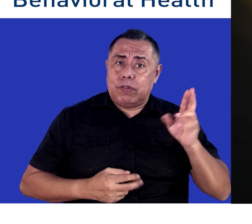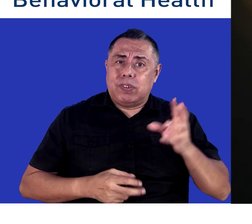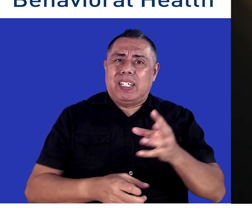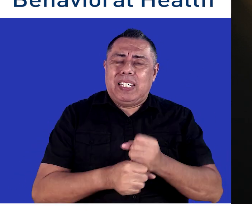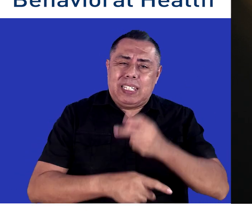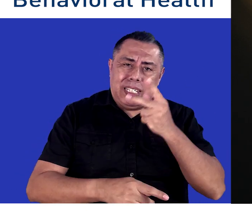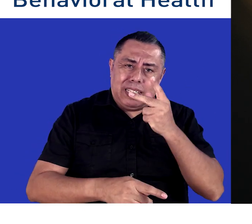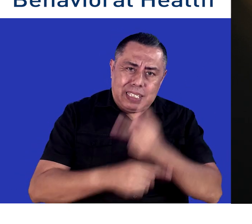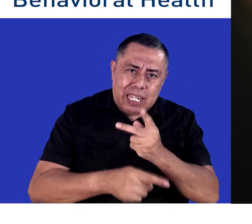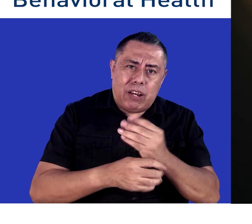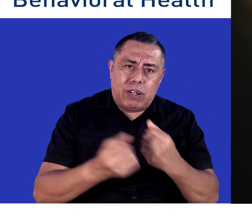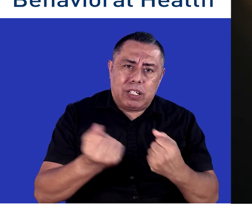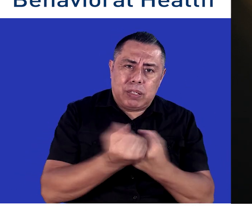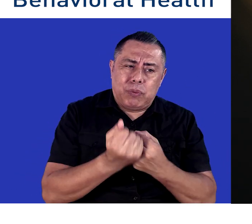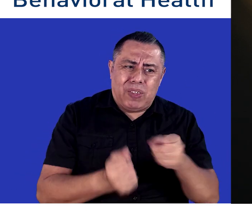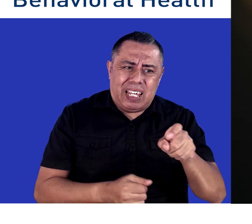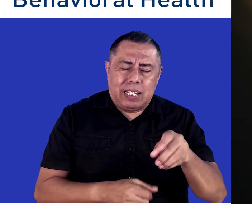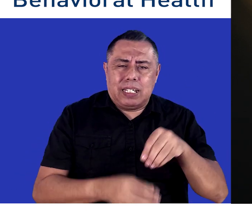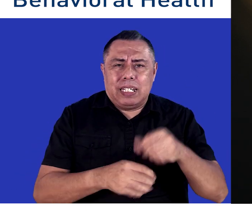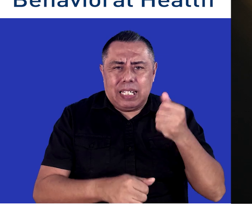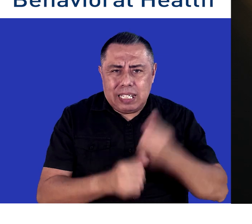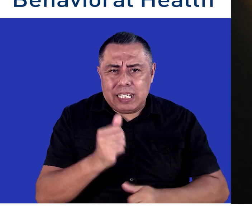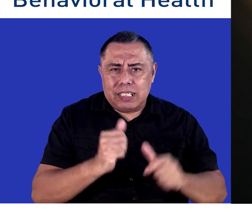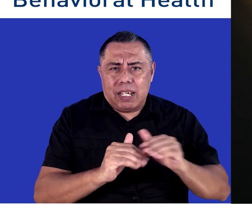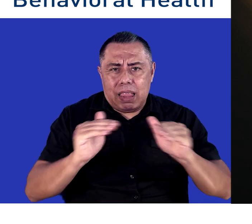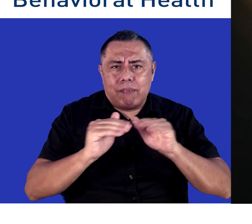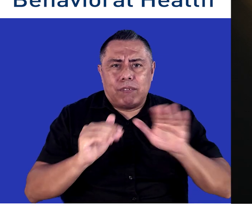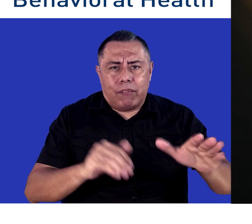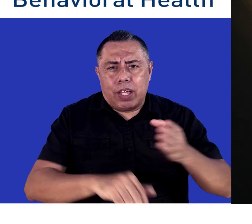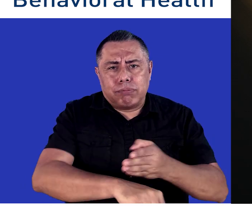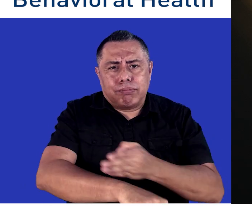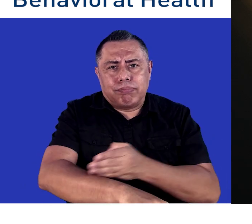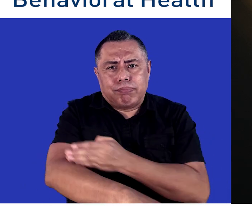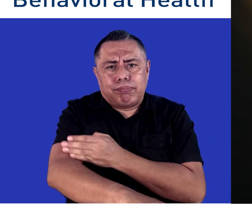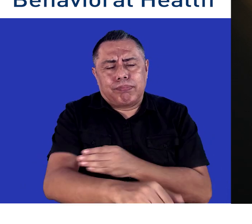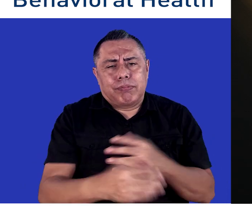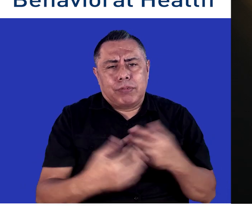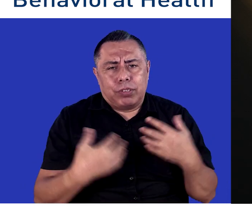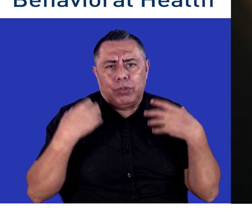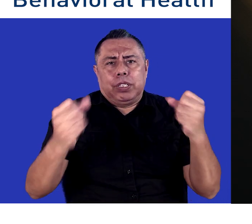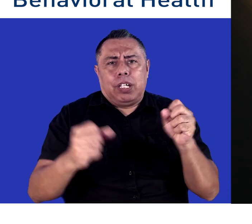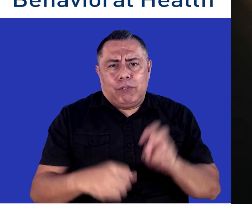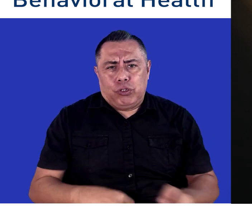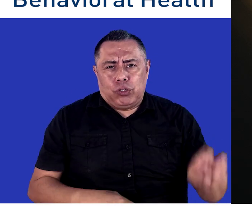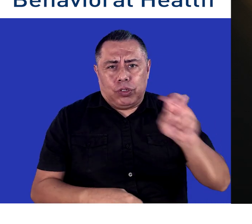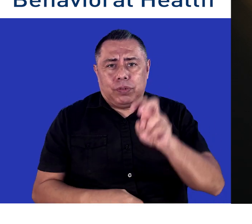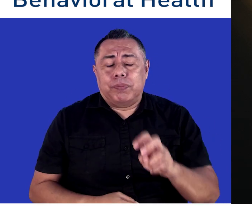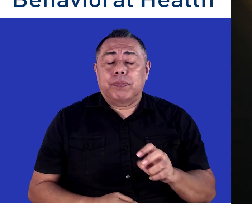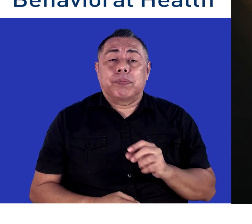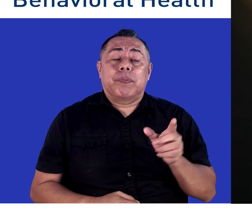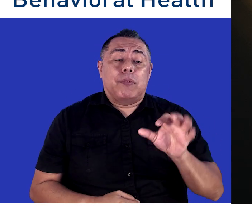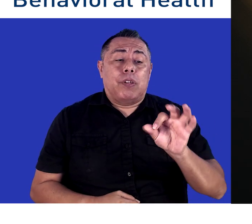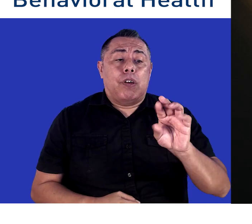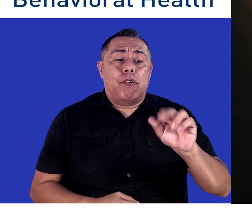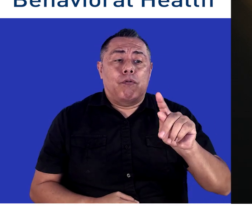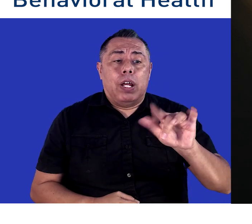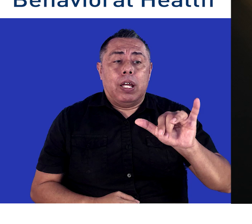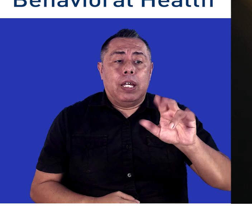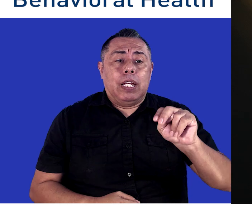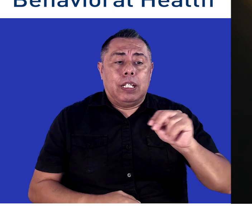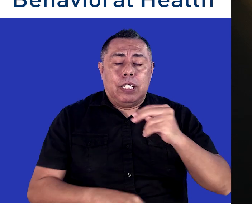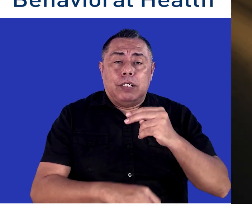need at a critical stage in each of their recovery journeys. The Franklin Residential Care Facility is now